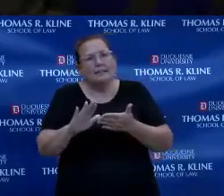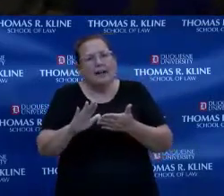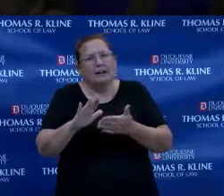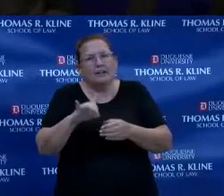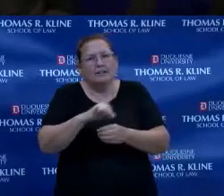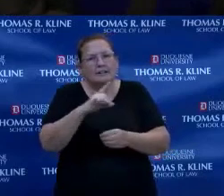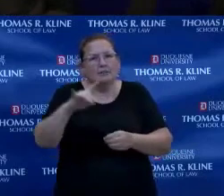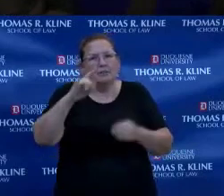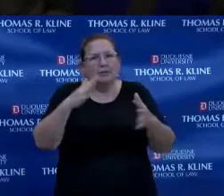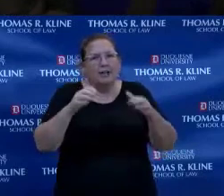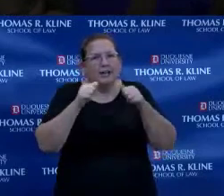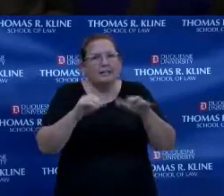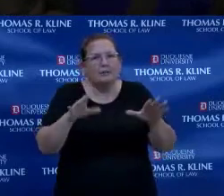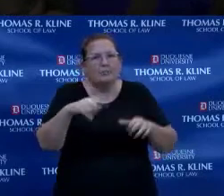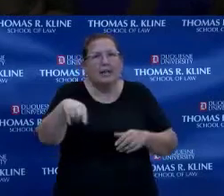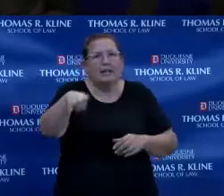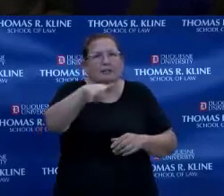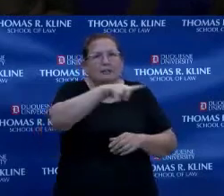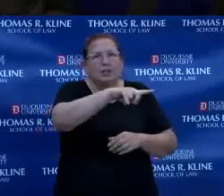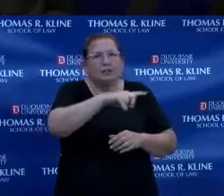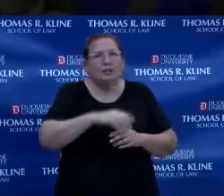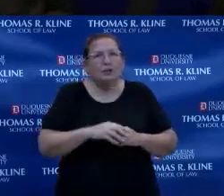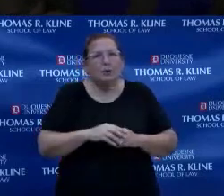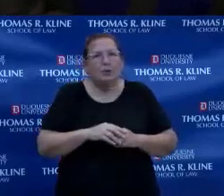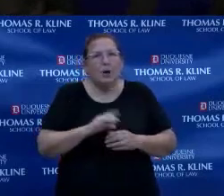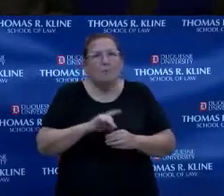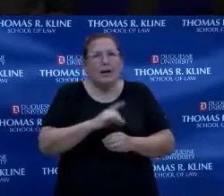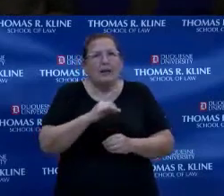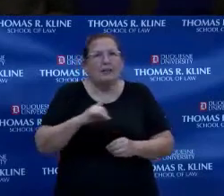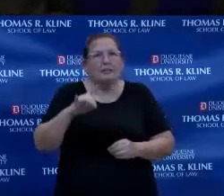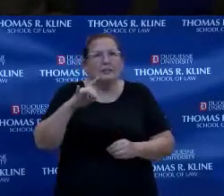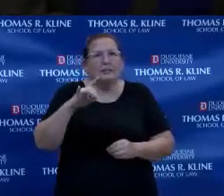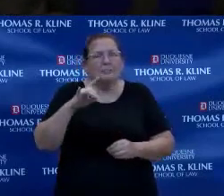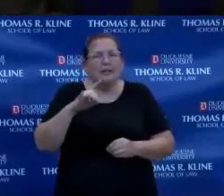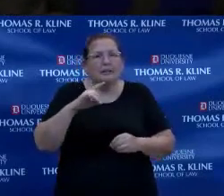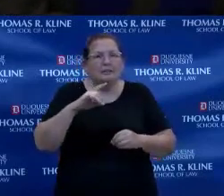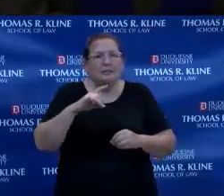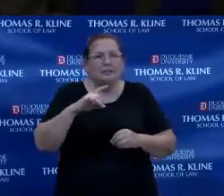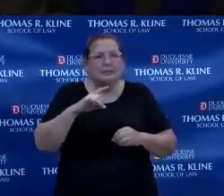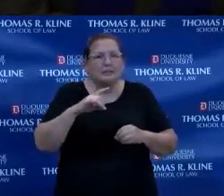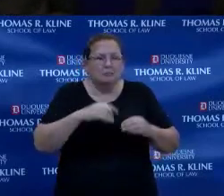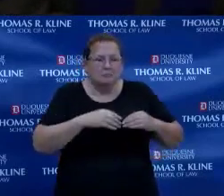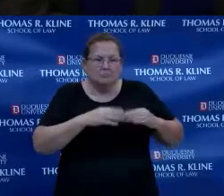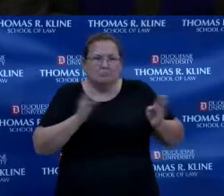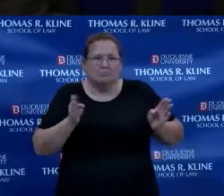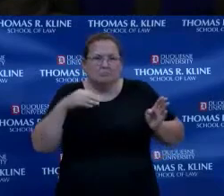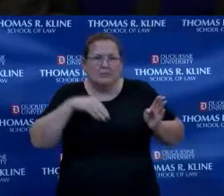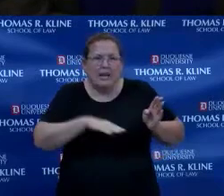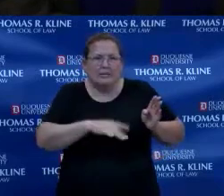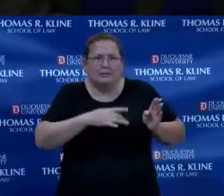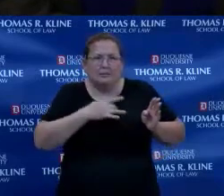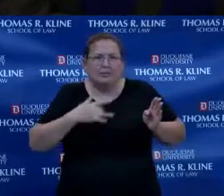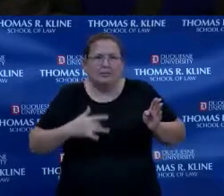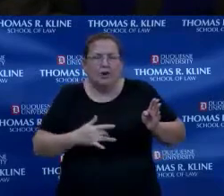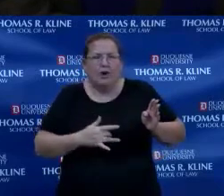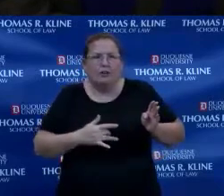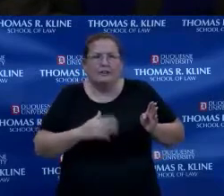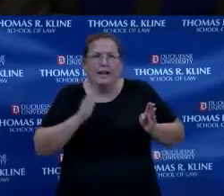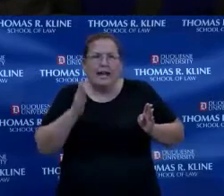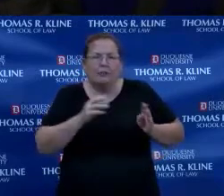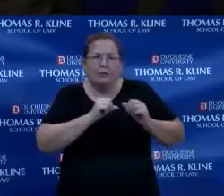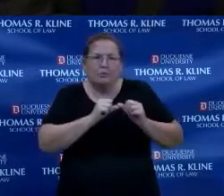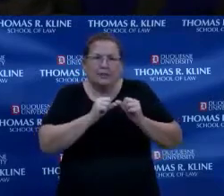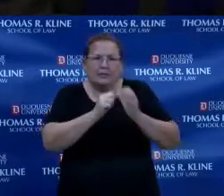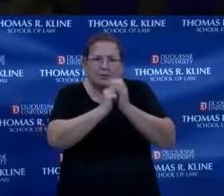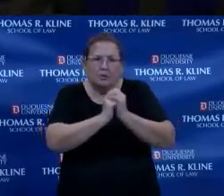you with piety. May the Spirit ever open your heart that you may be constant in giving worship